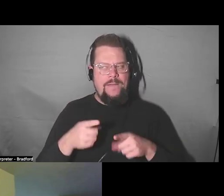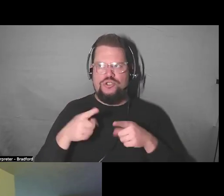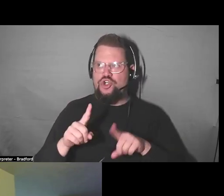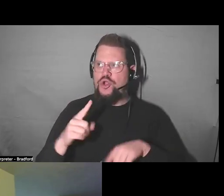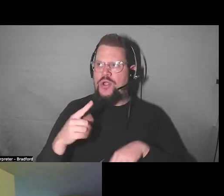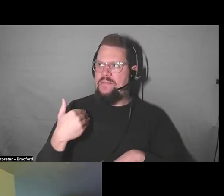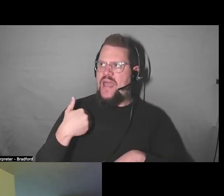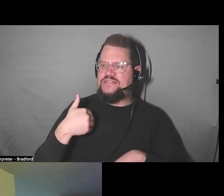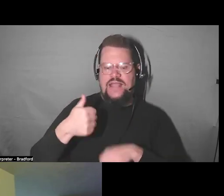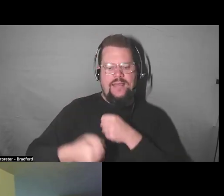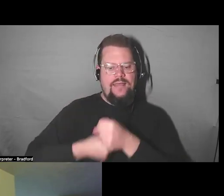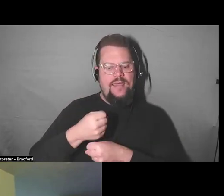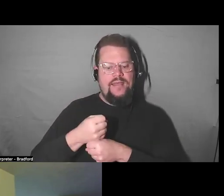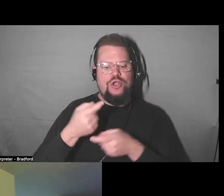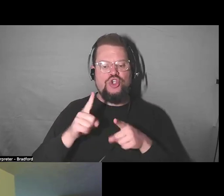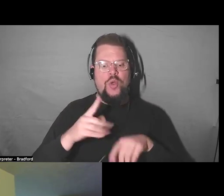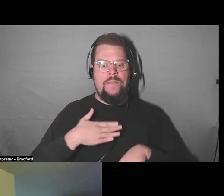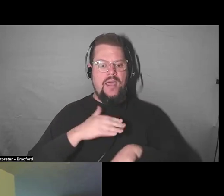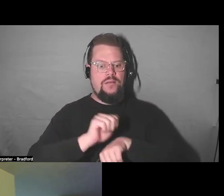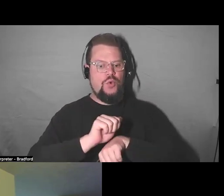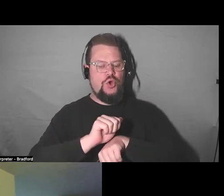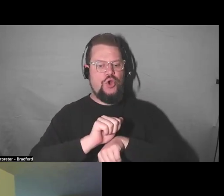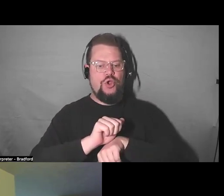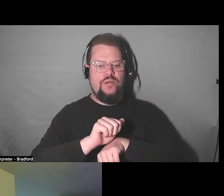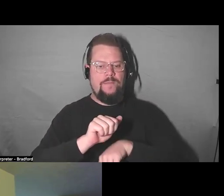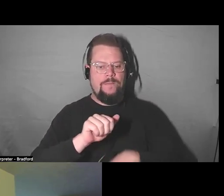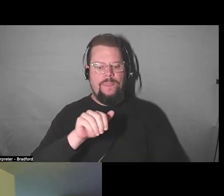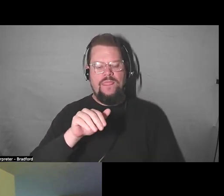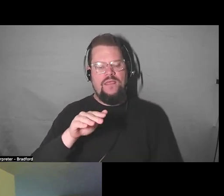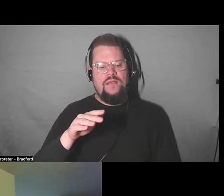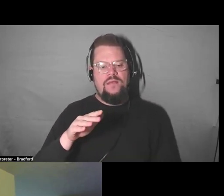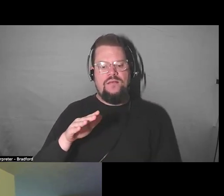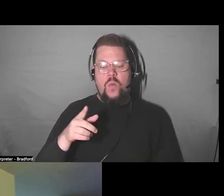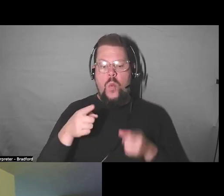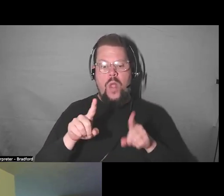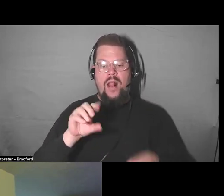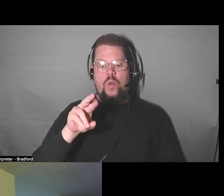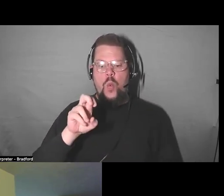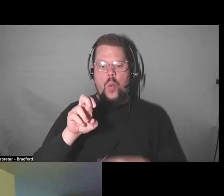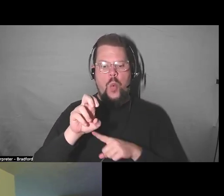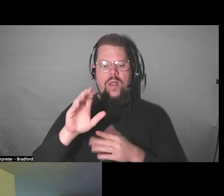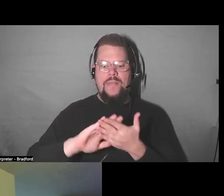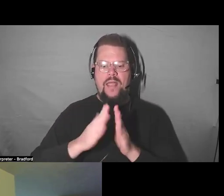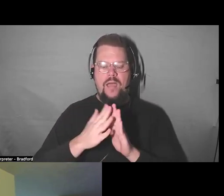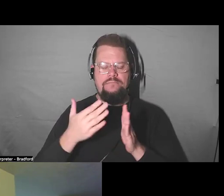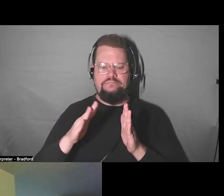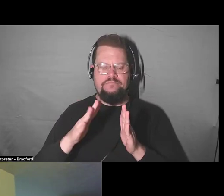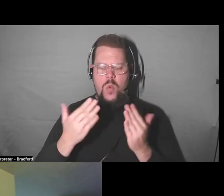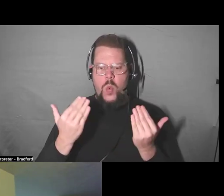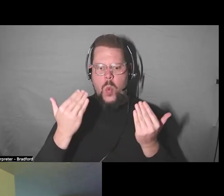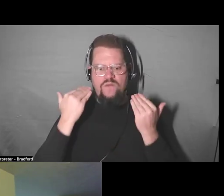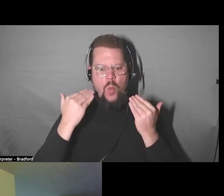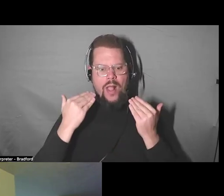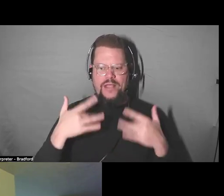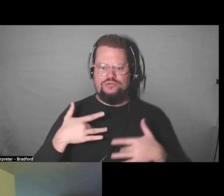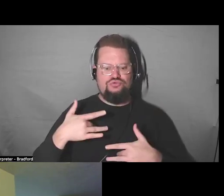decade or so of clinical practice, as core has become such an overwhelming trend, I almost feel